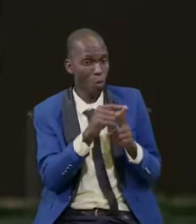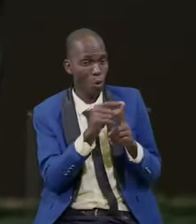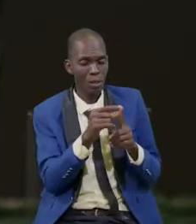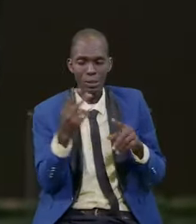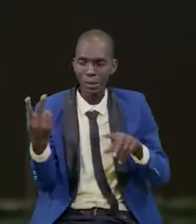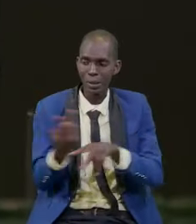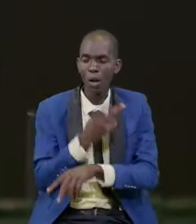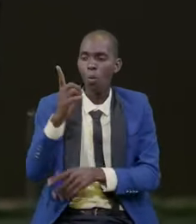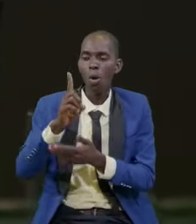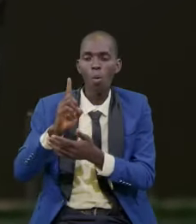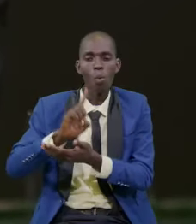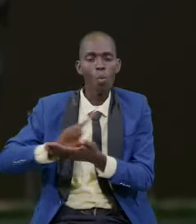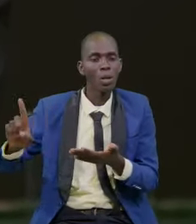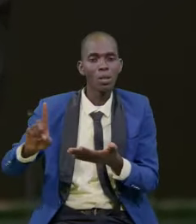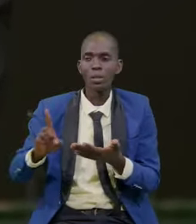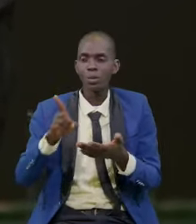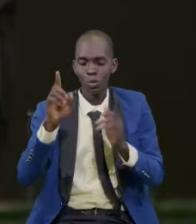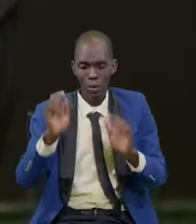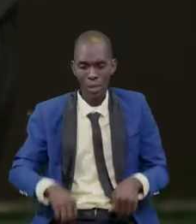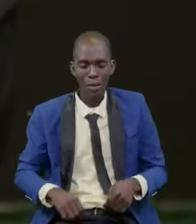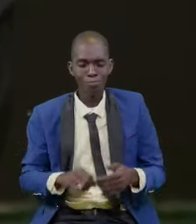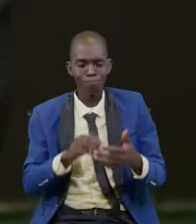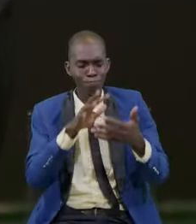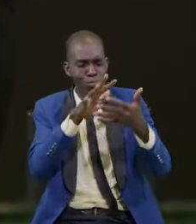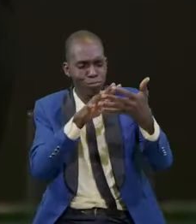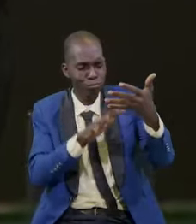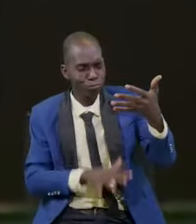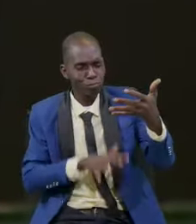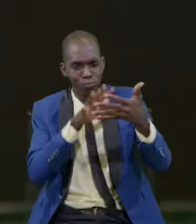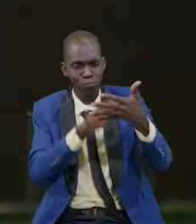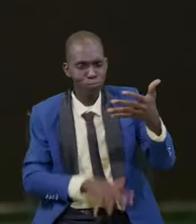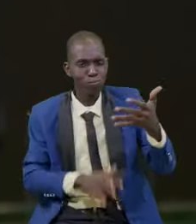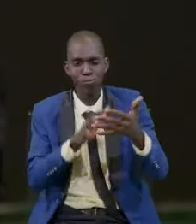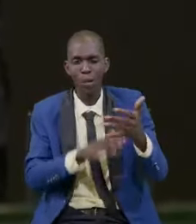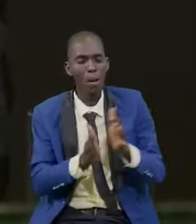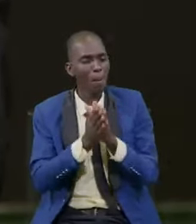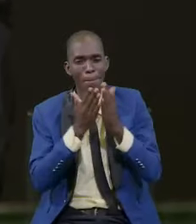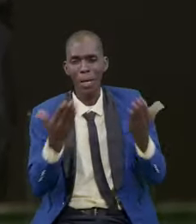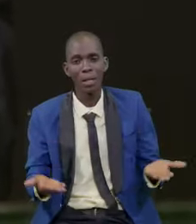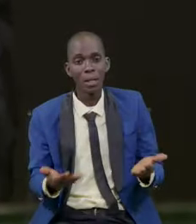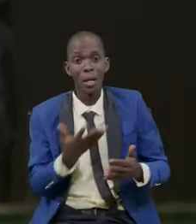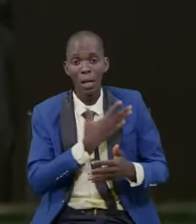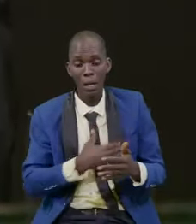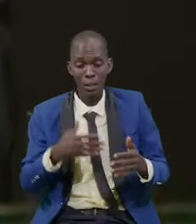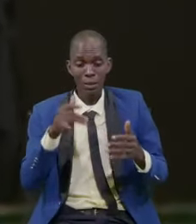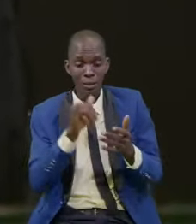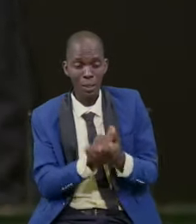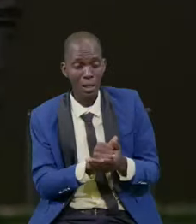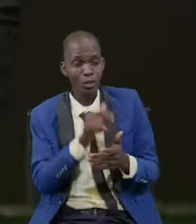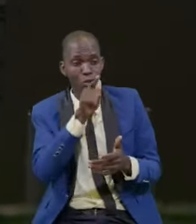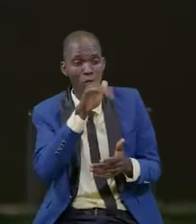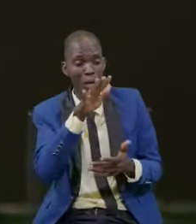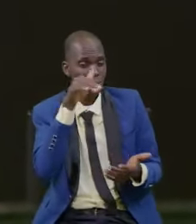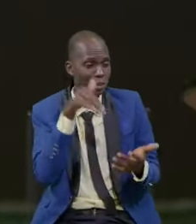a big volume of a book. When you put that together in a month, 25,000 words in a